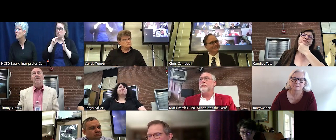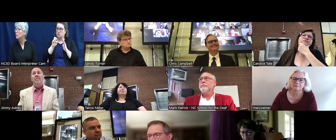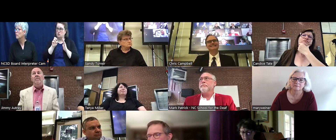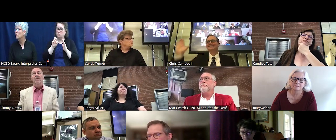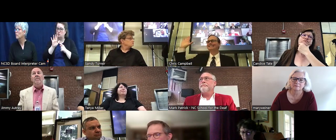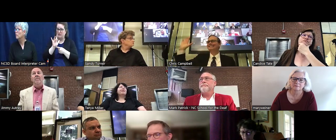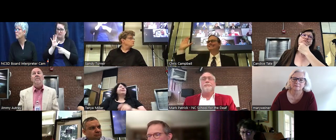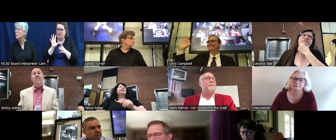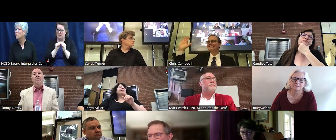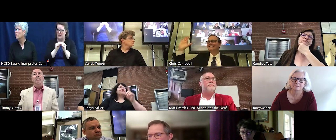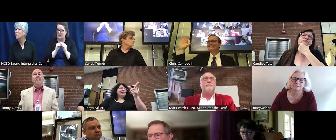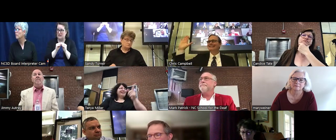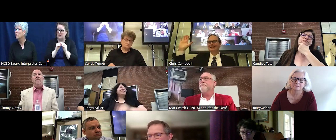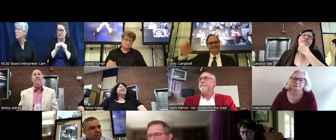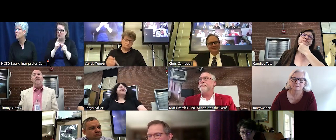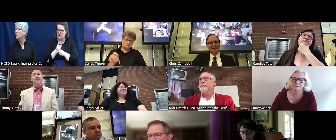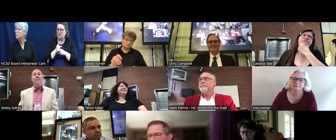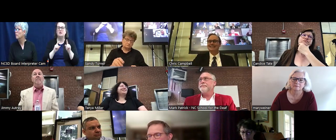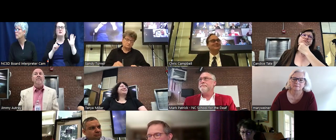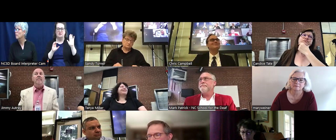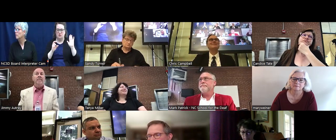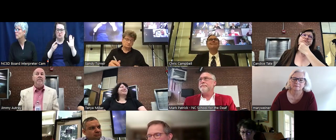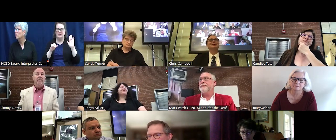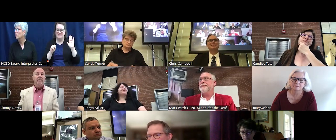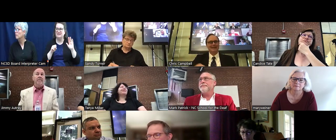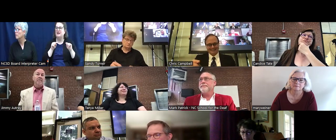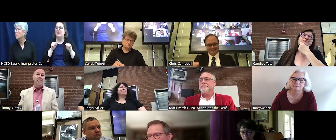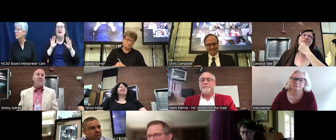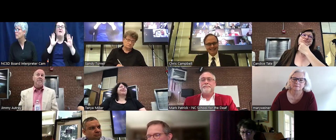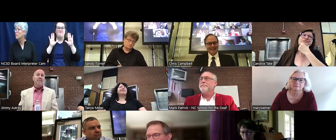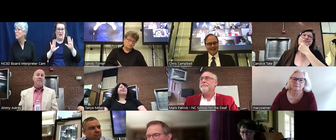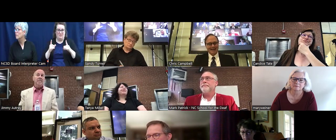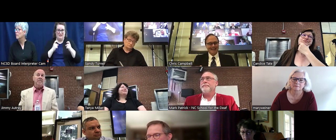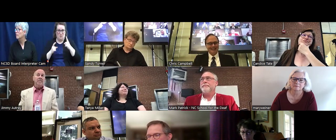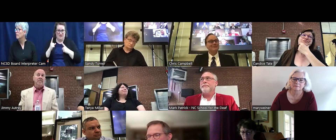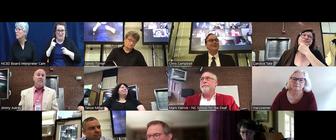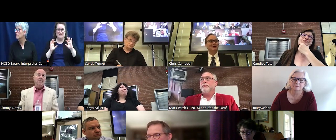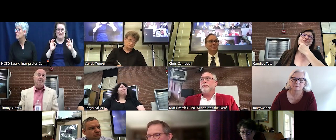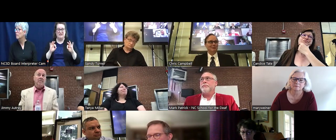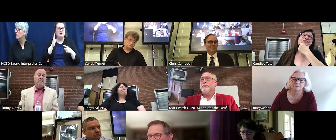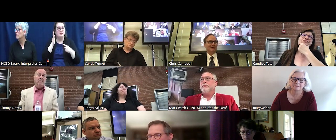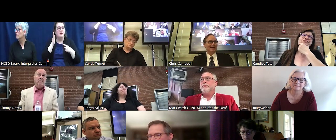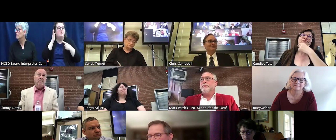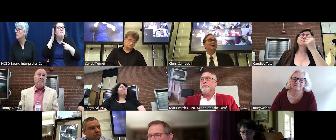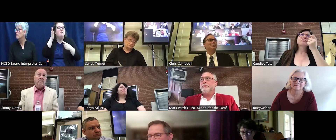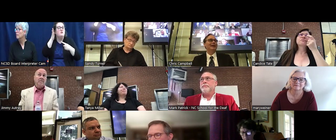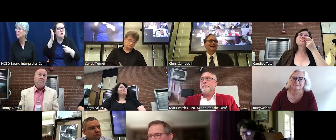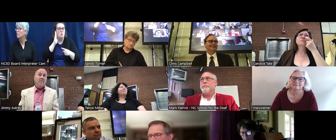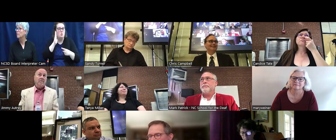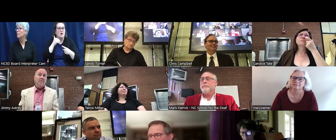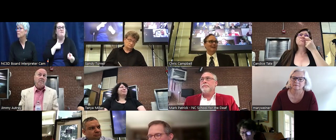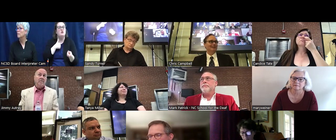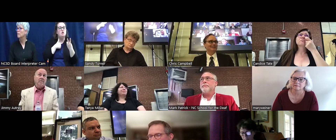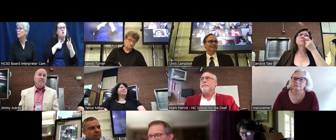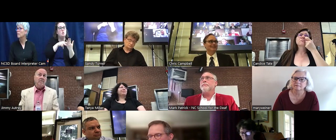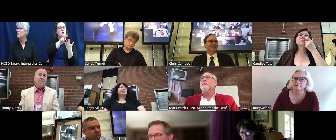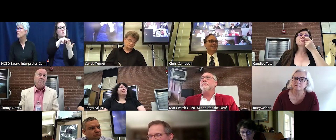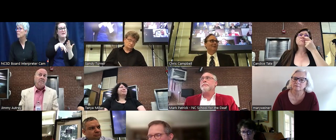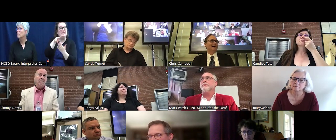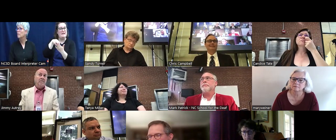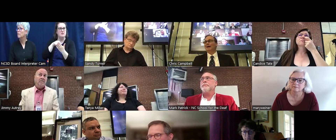meeting? Sorry. This is Chris. These are fabulous questions. In the future, we will have 2 readings of